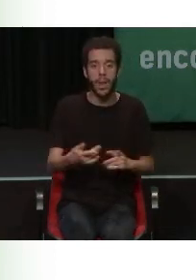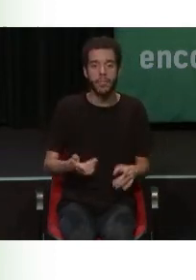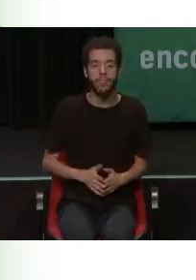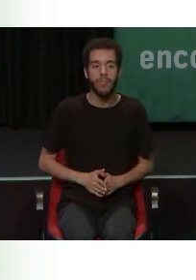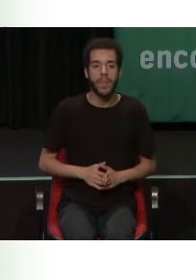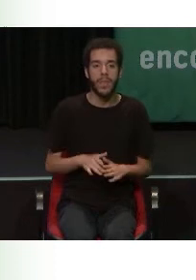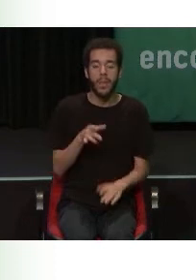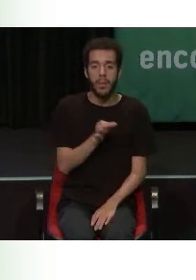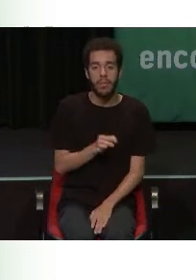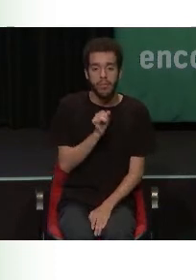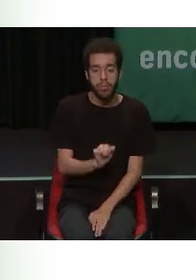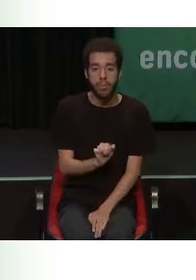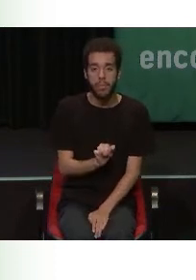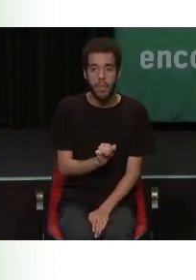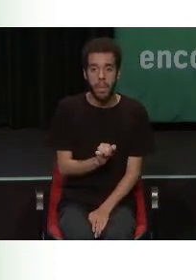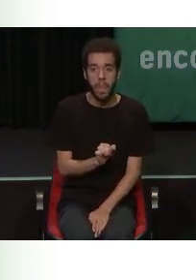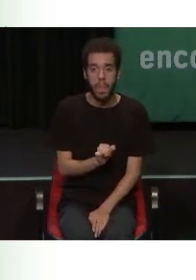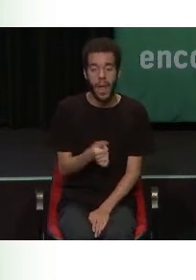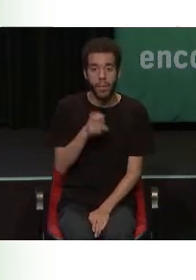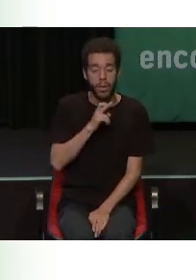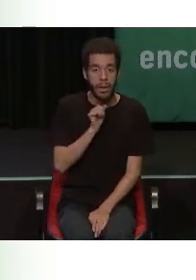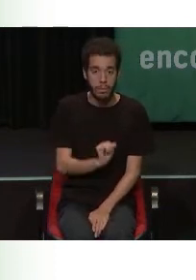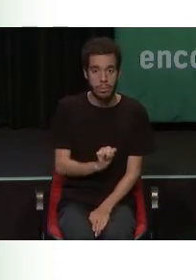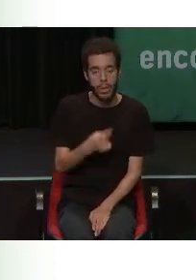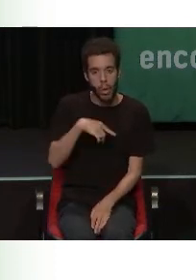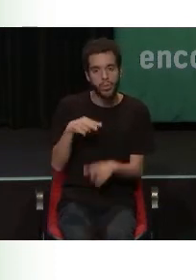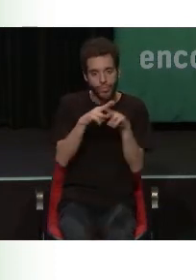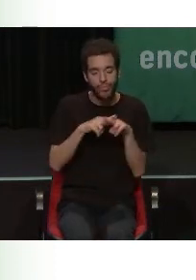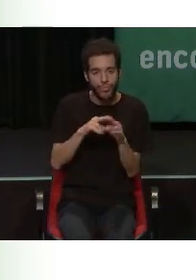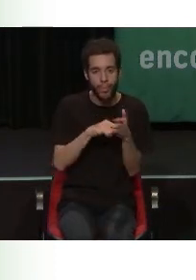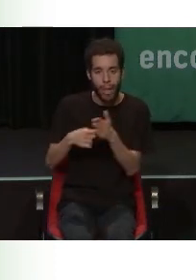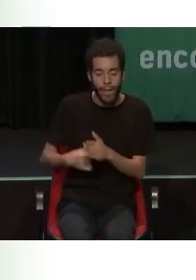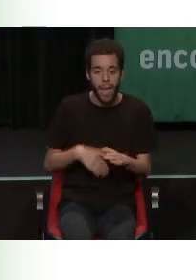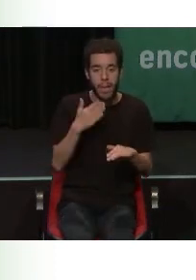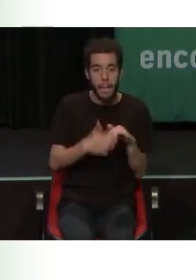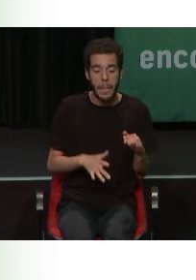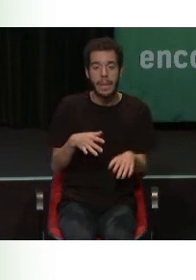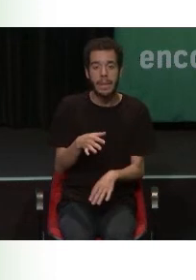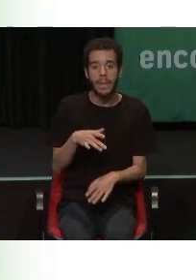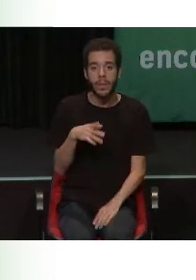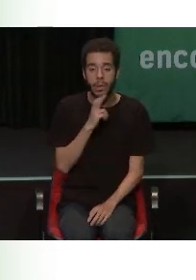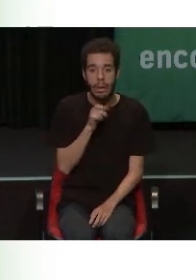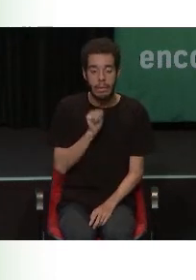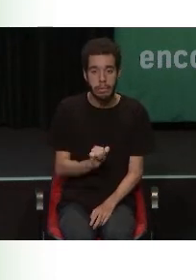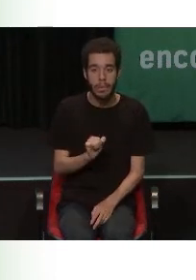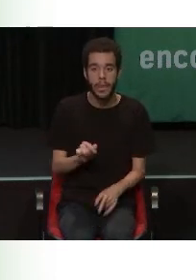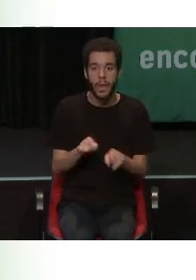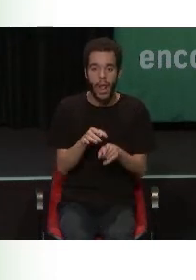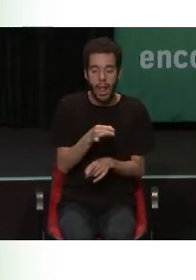these mice ended up having a huge expansion of these immature B